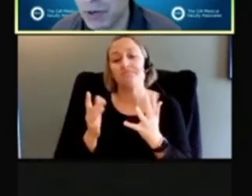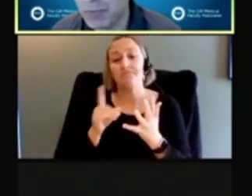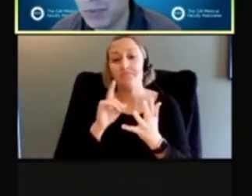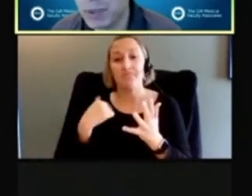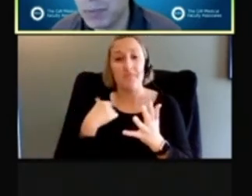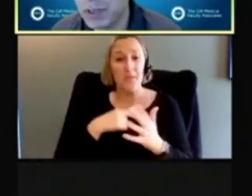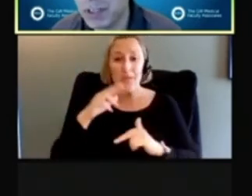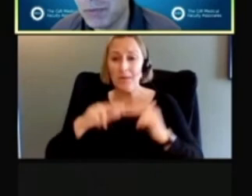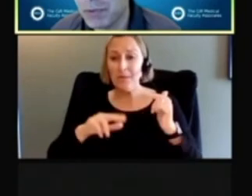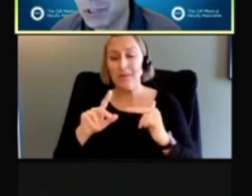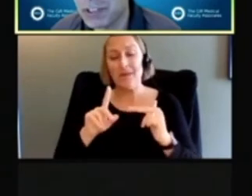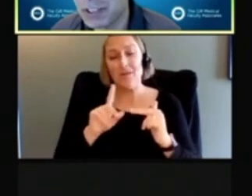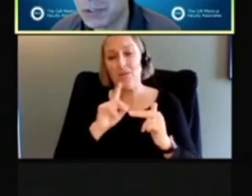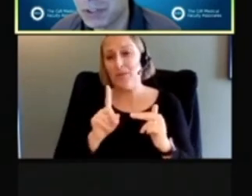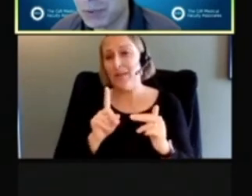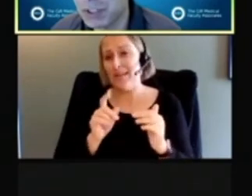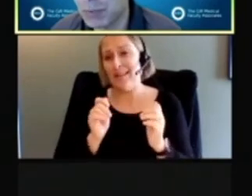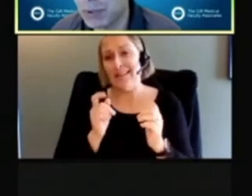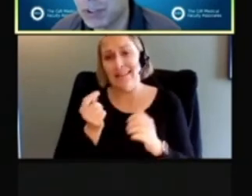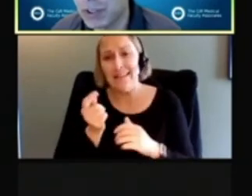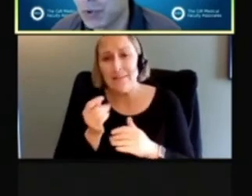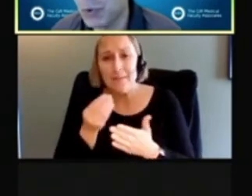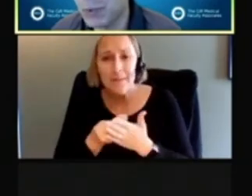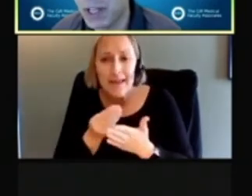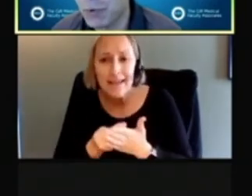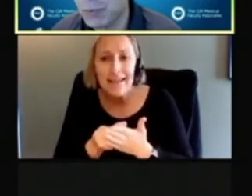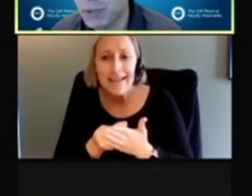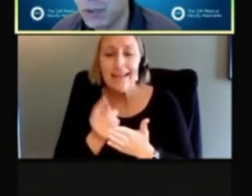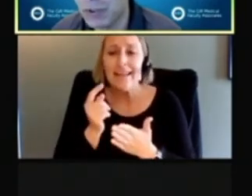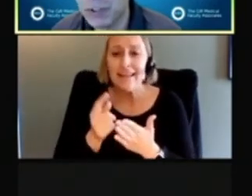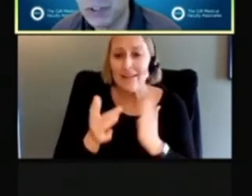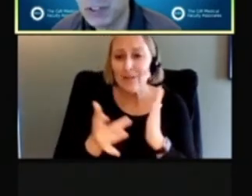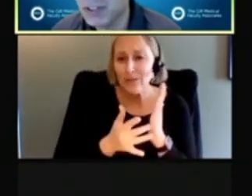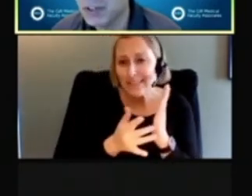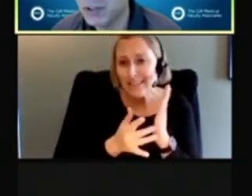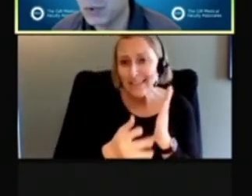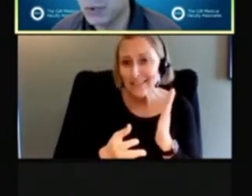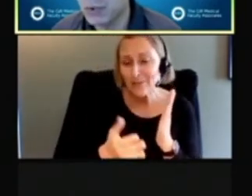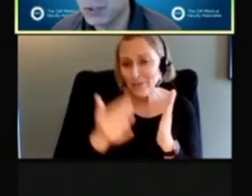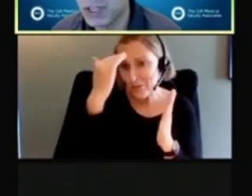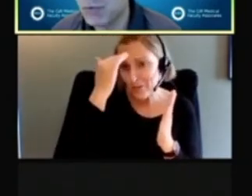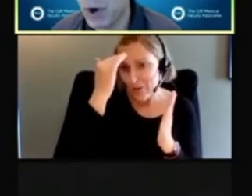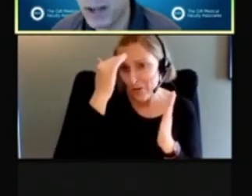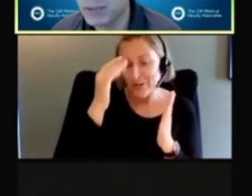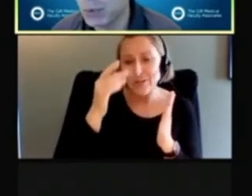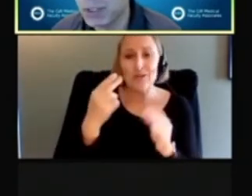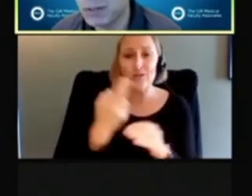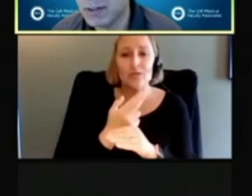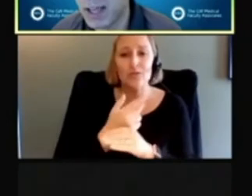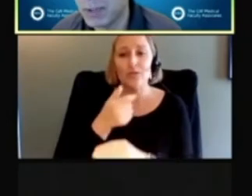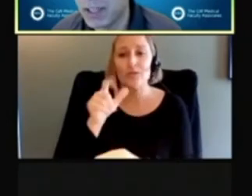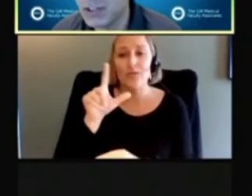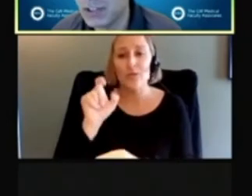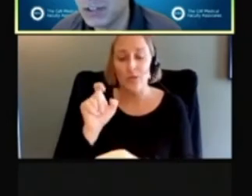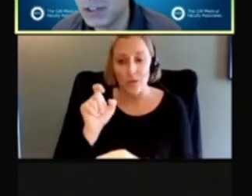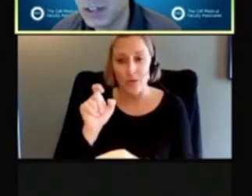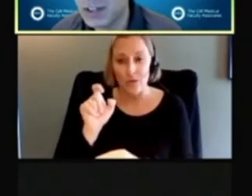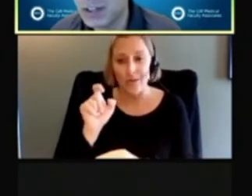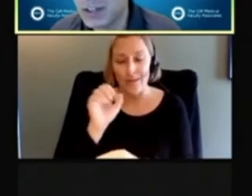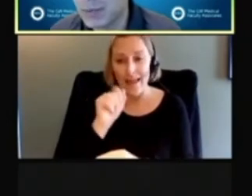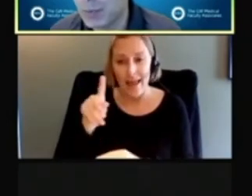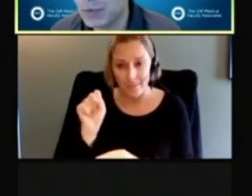with very minimal amount of money and very little technical expertise. We built it on a Google platform using all the Google kind of Drive suite